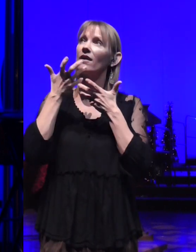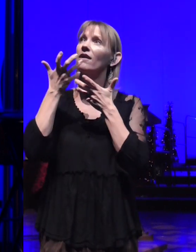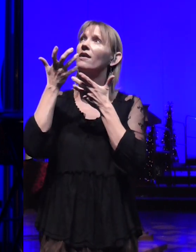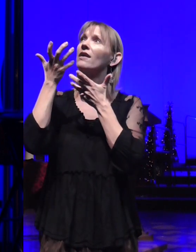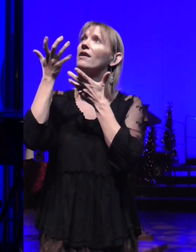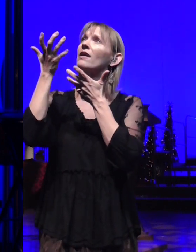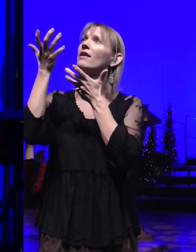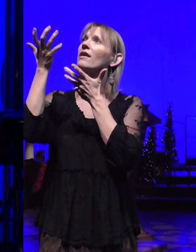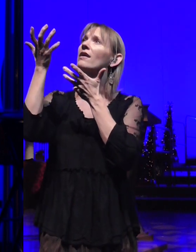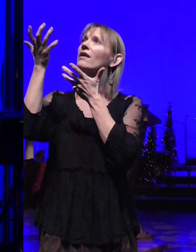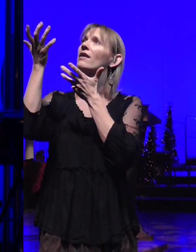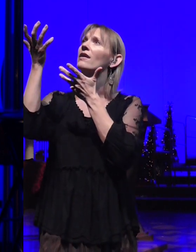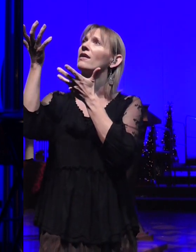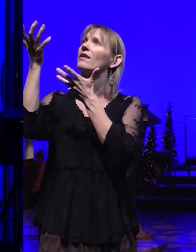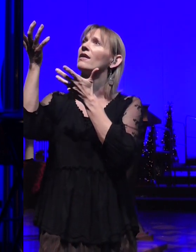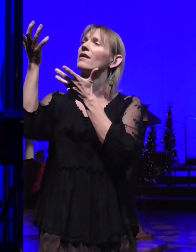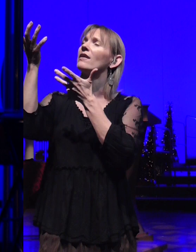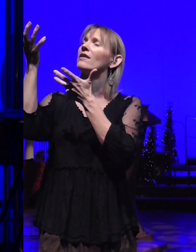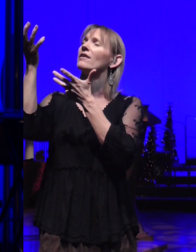opening